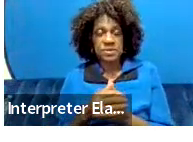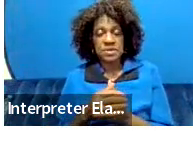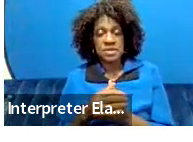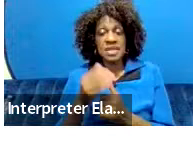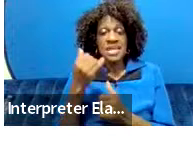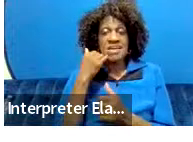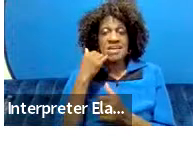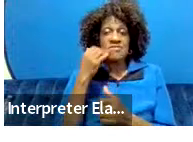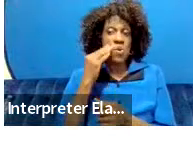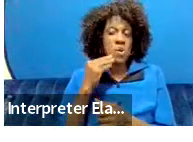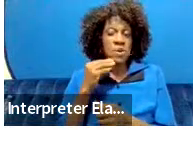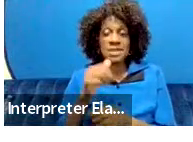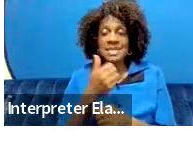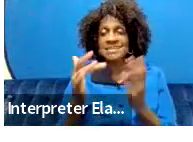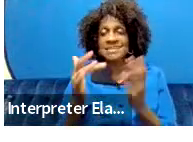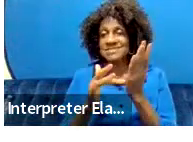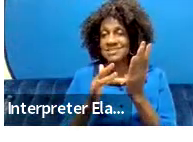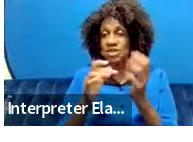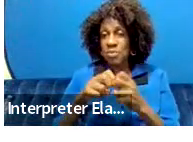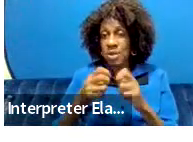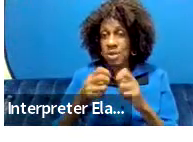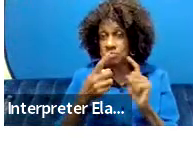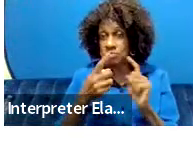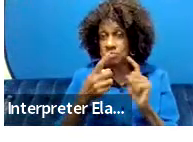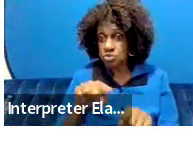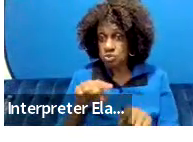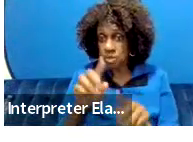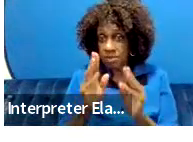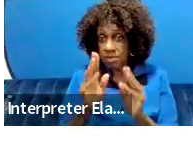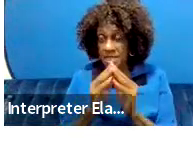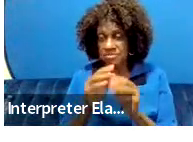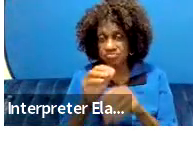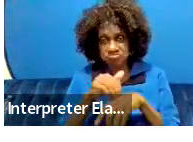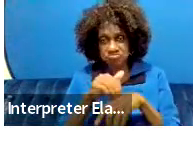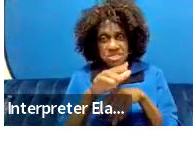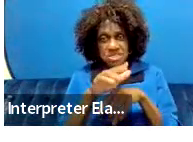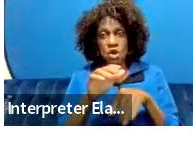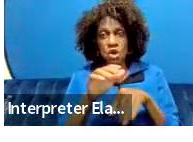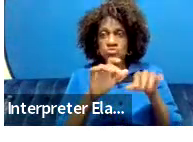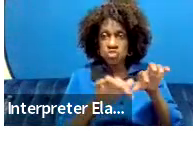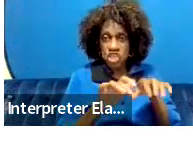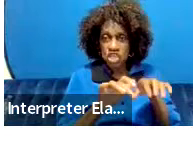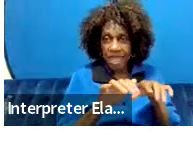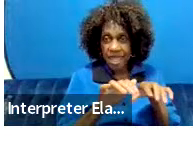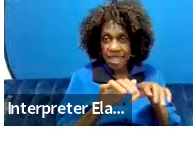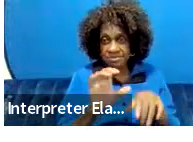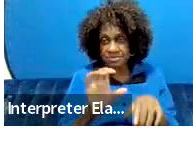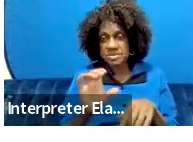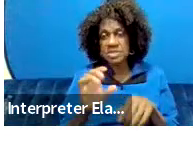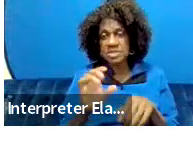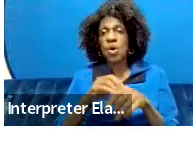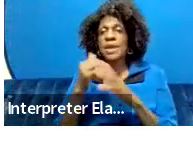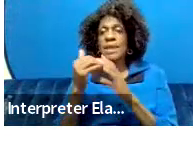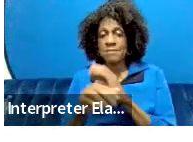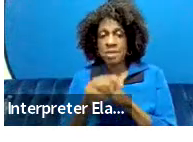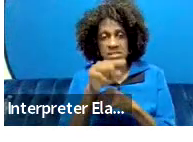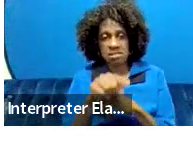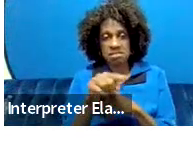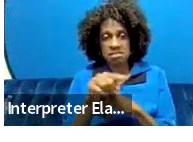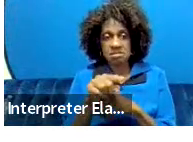If you experience any technical difficulties during the webinar, just send a message to us in the chat area or email us at